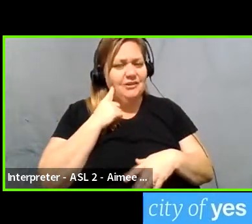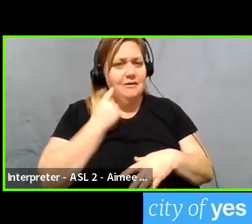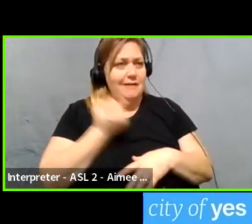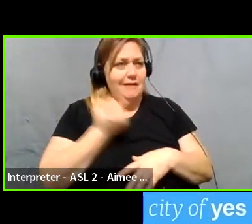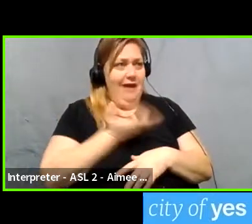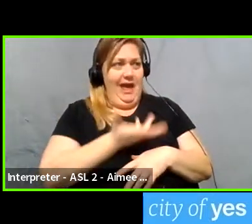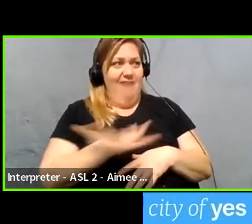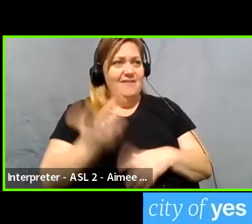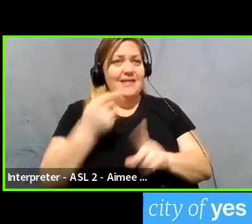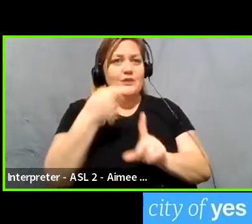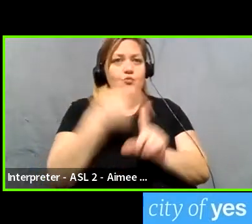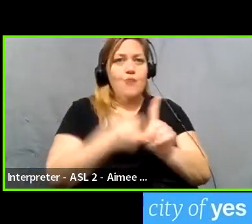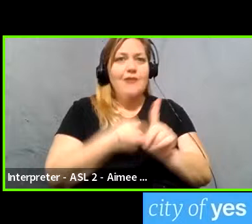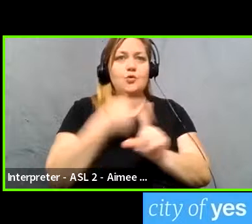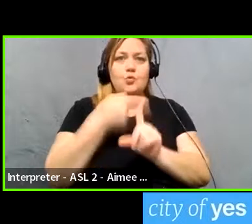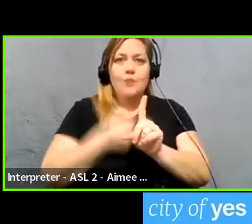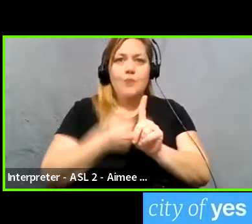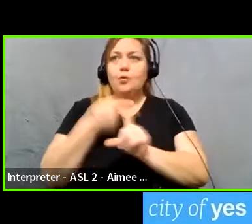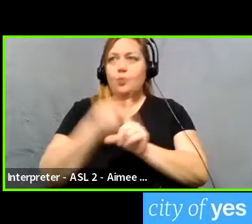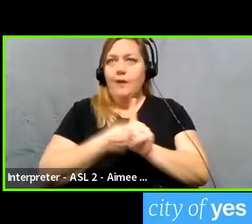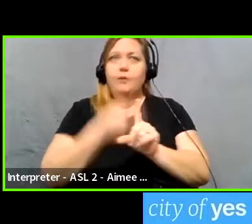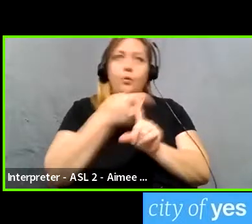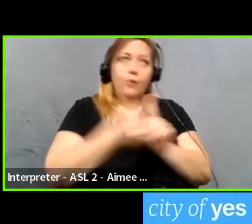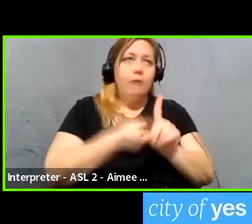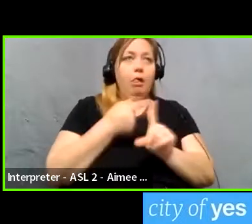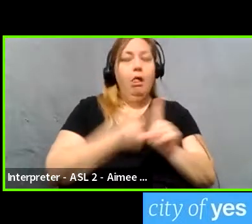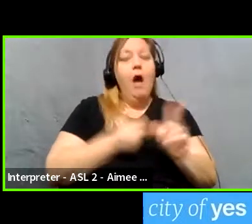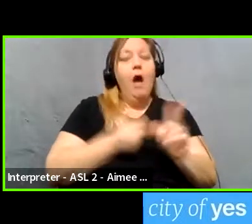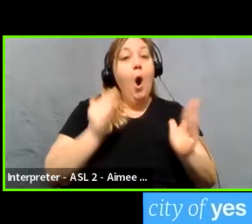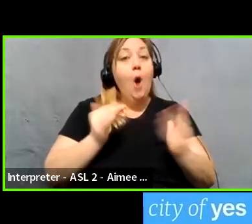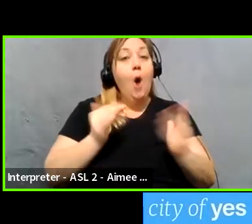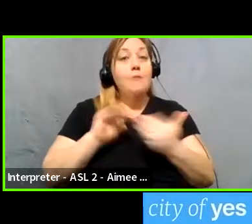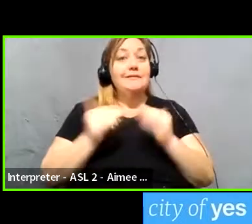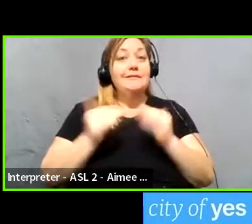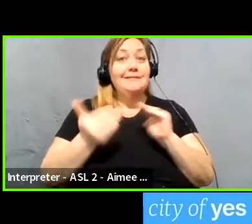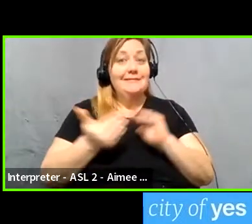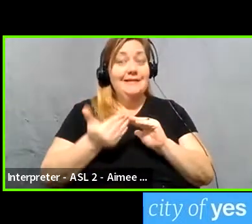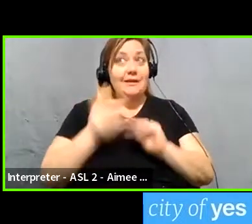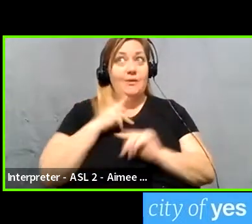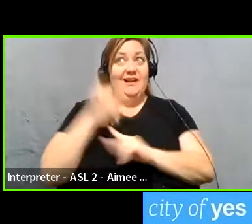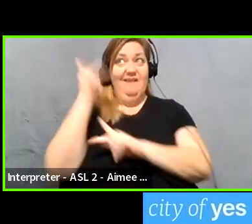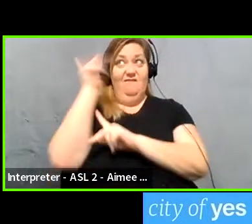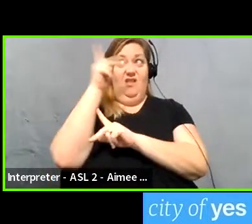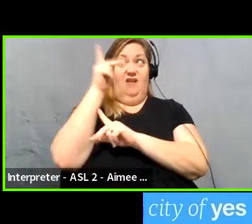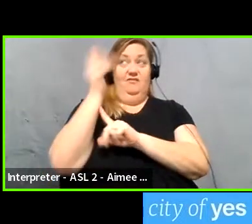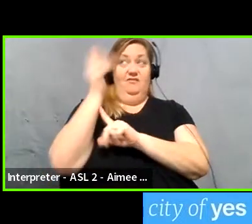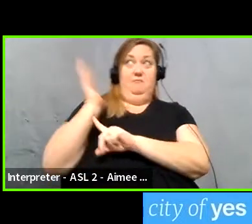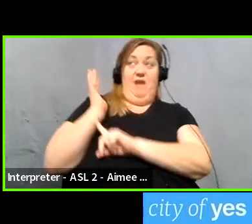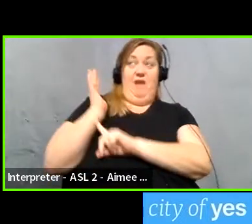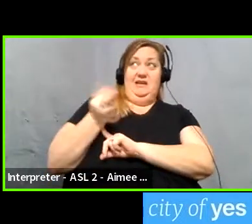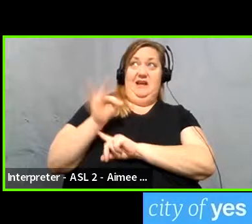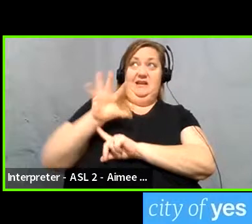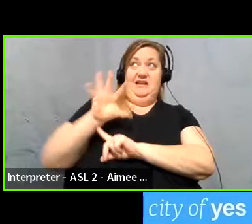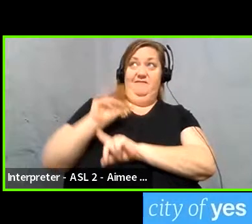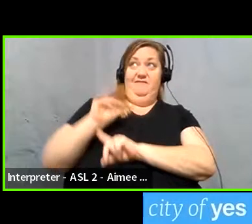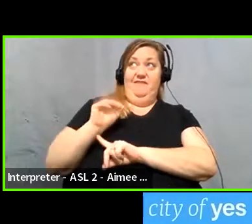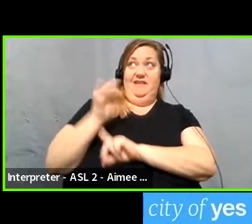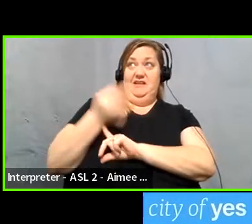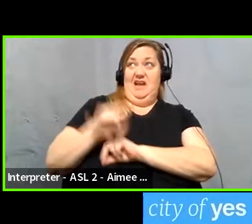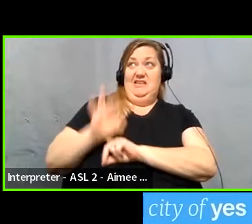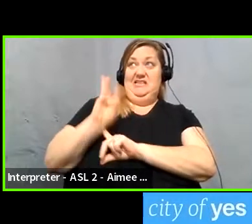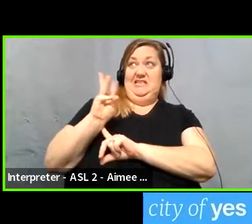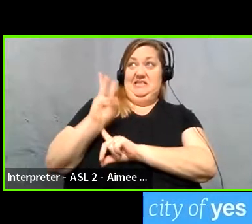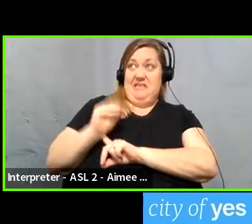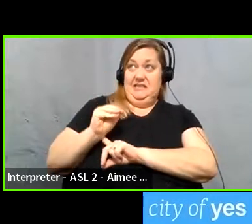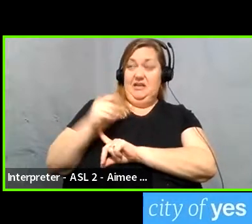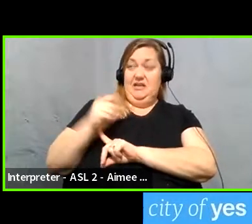is rental. I had hoped that the city would take on the philosophy back in the 1950s and 60s where